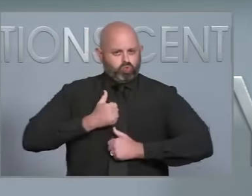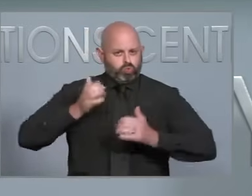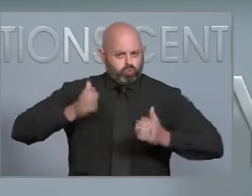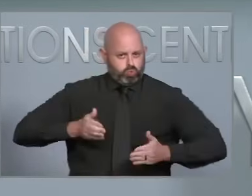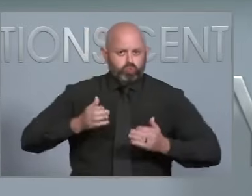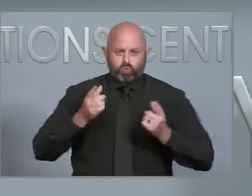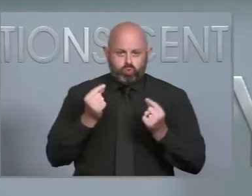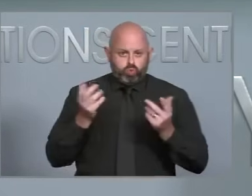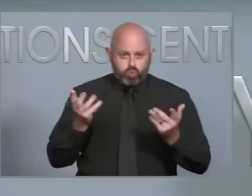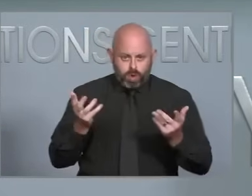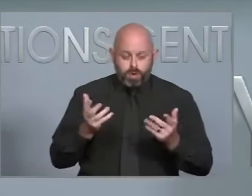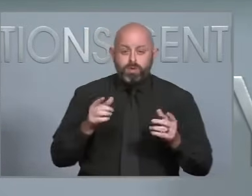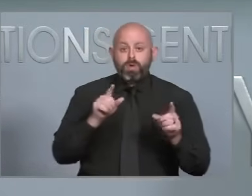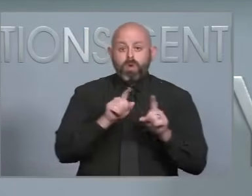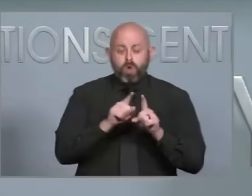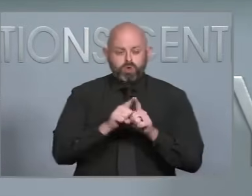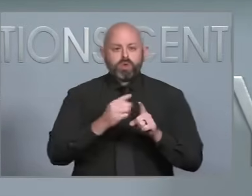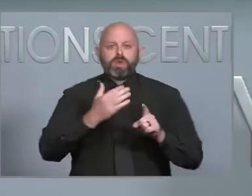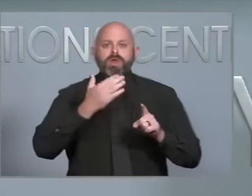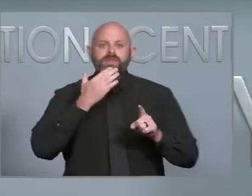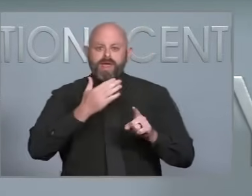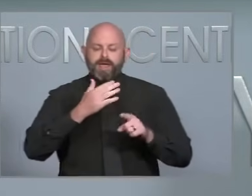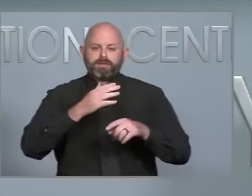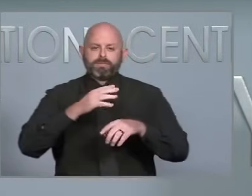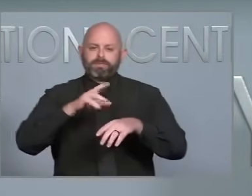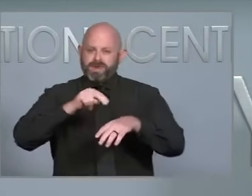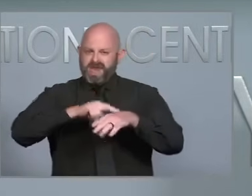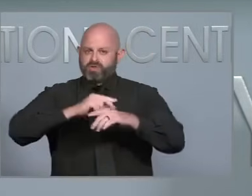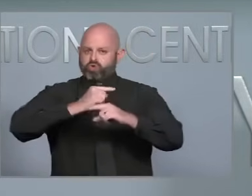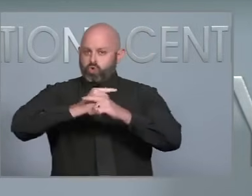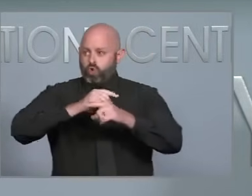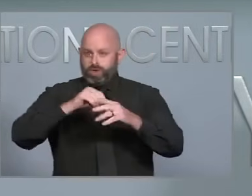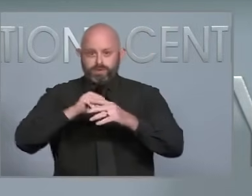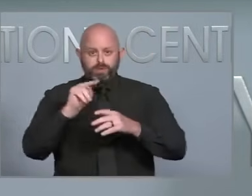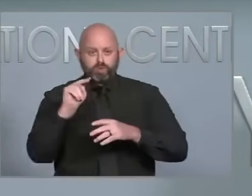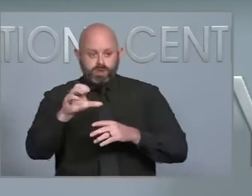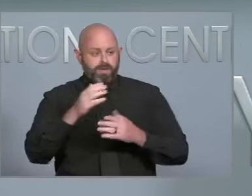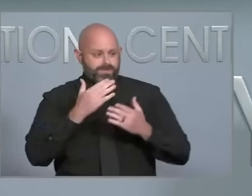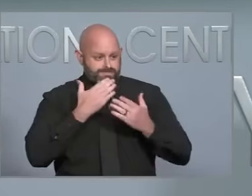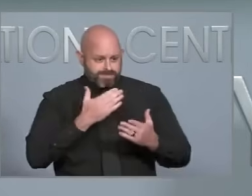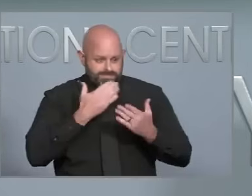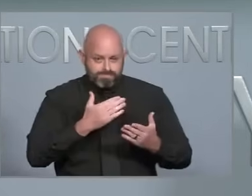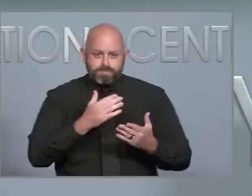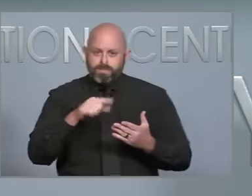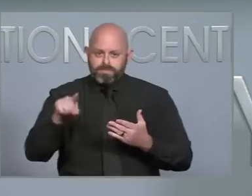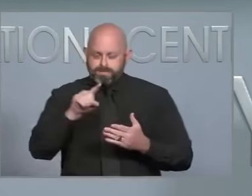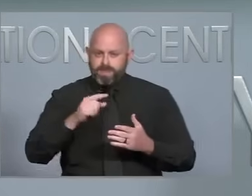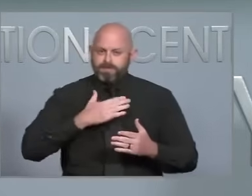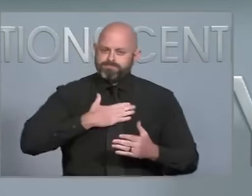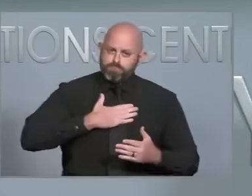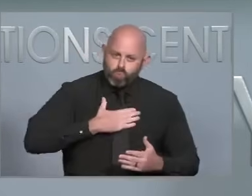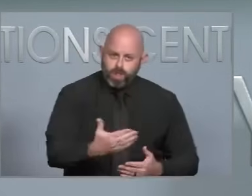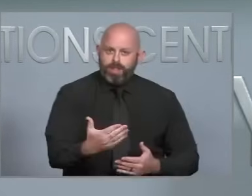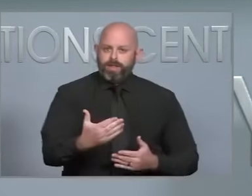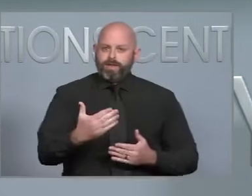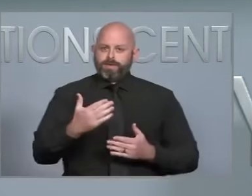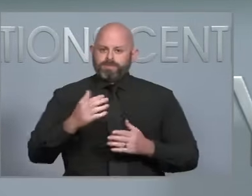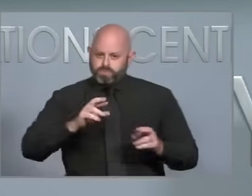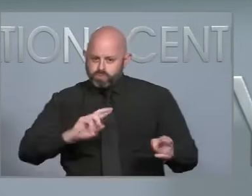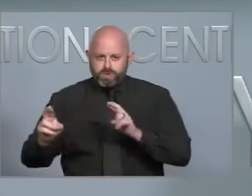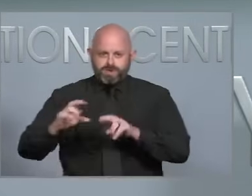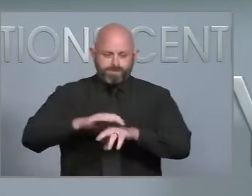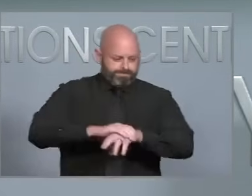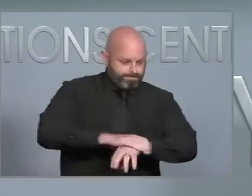want to thank the Guardians of the great state of North Carolina for answering the call. Thank them and their families during this time